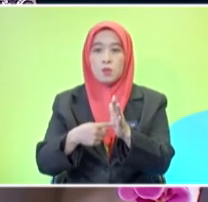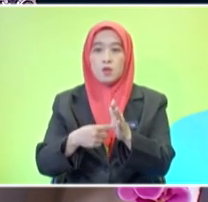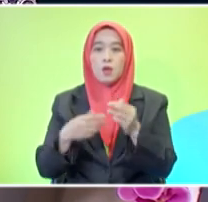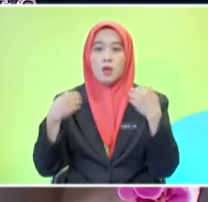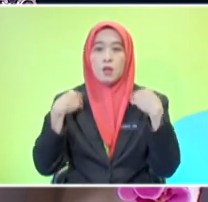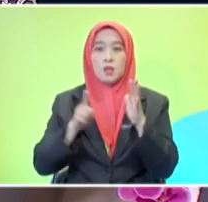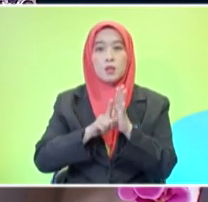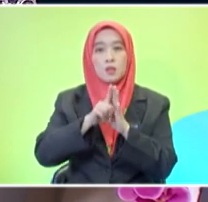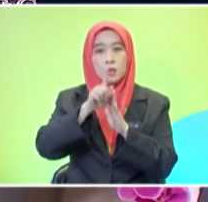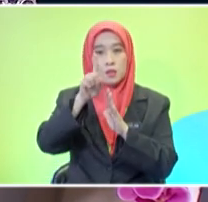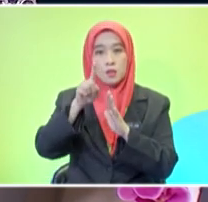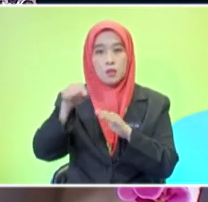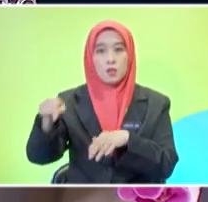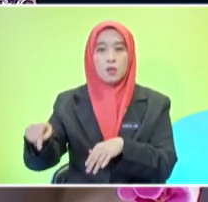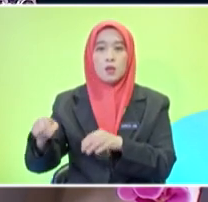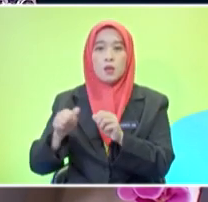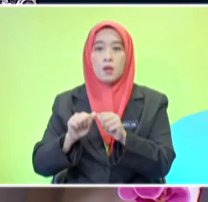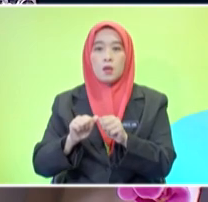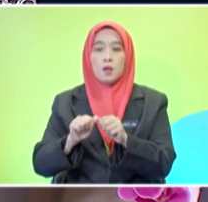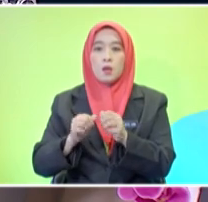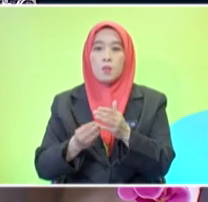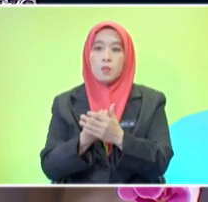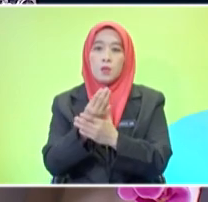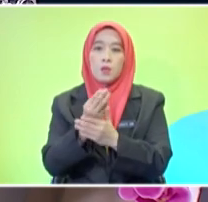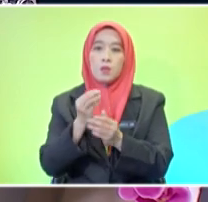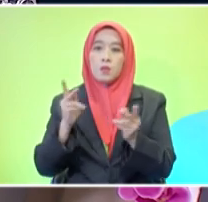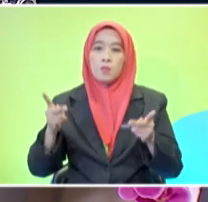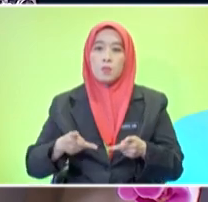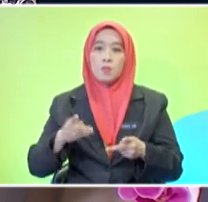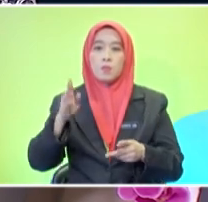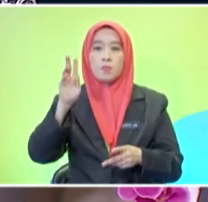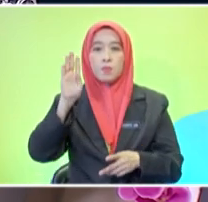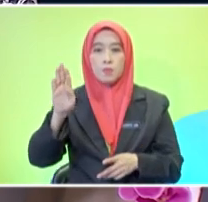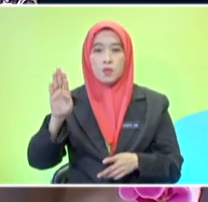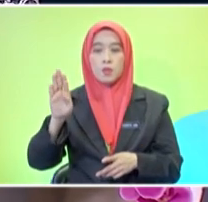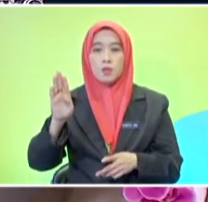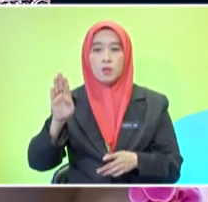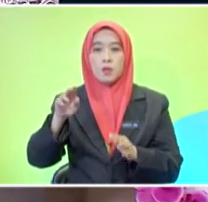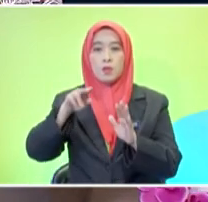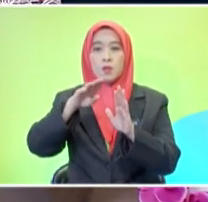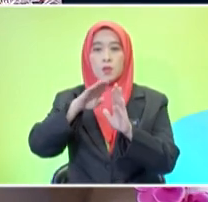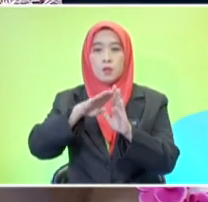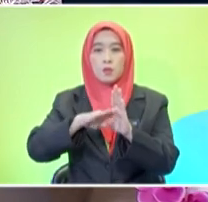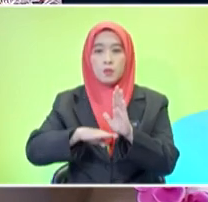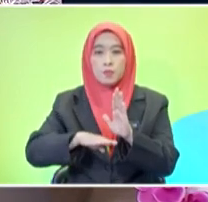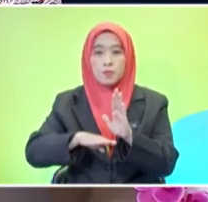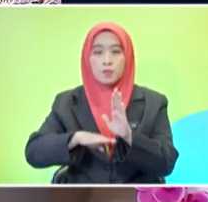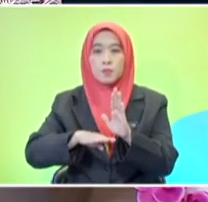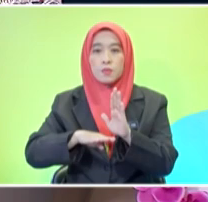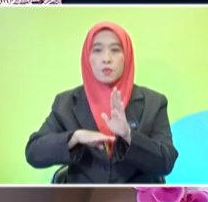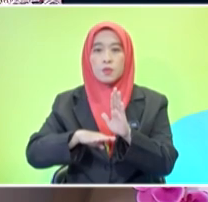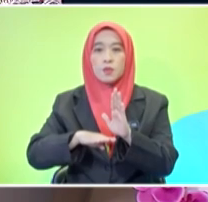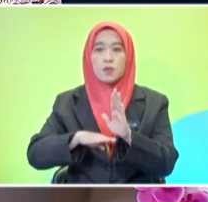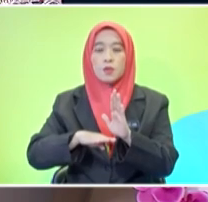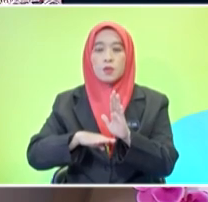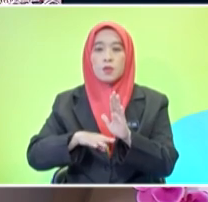Yes. So the plants in pot B, it's much. Is it A or B? Yeah. It's. Oh, sorry. Mm-hmm. It's B. It's